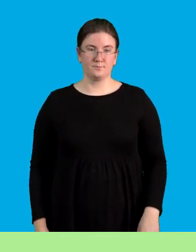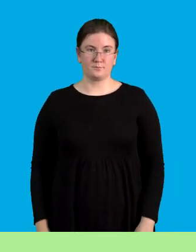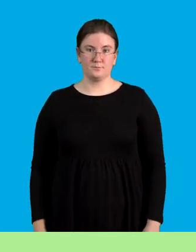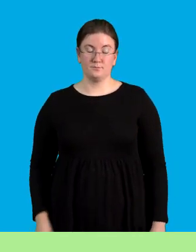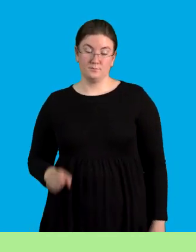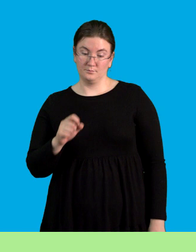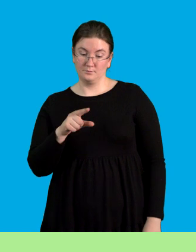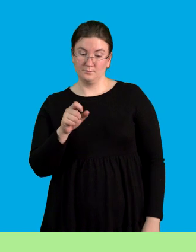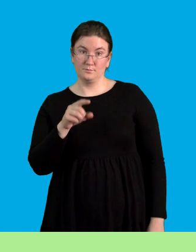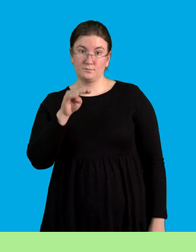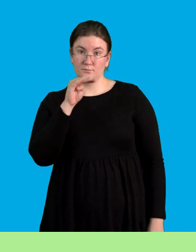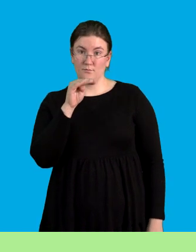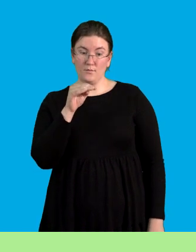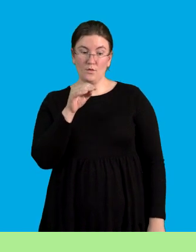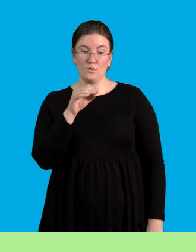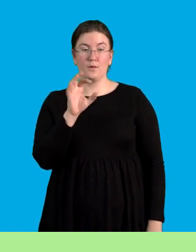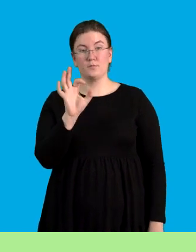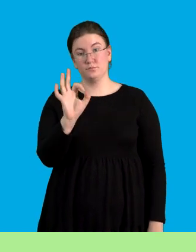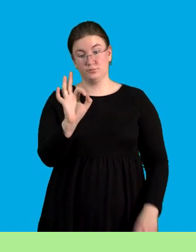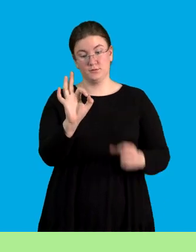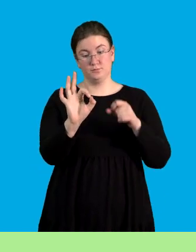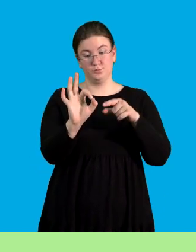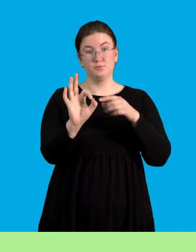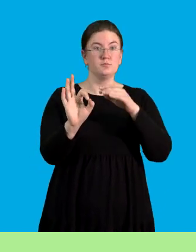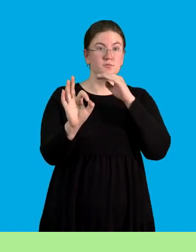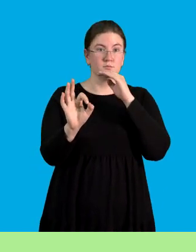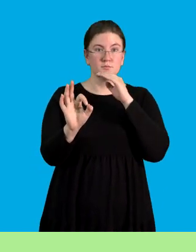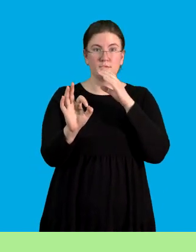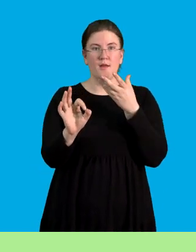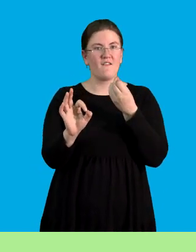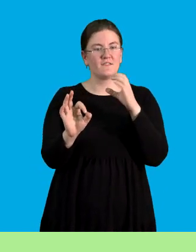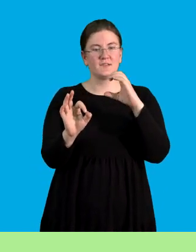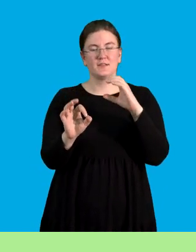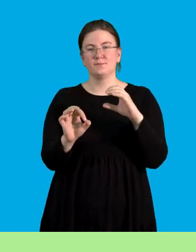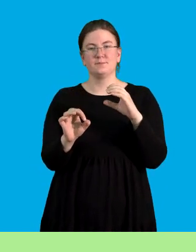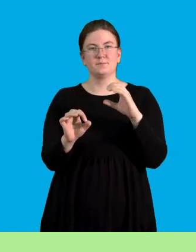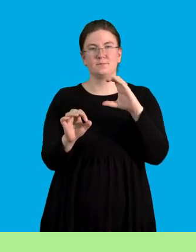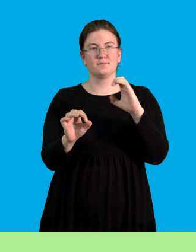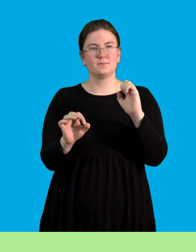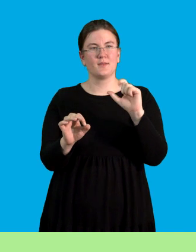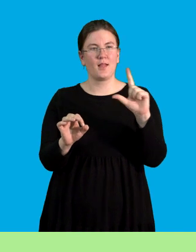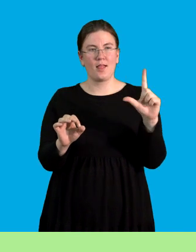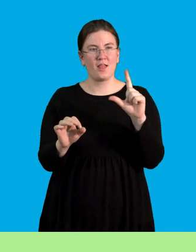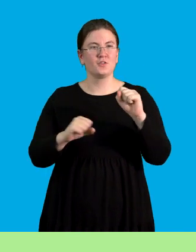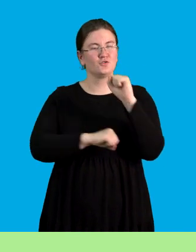And this basically means that this is an organism that does not have a cellular